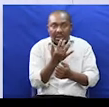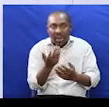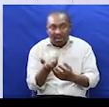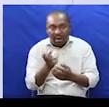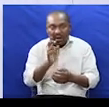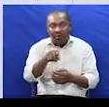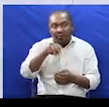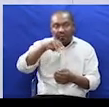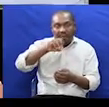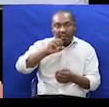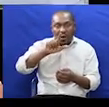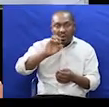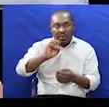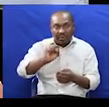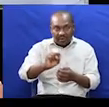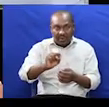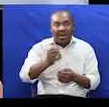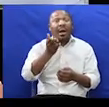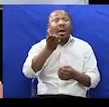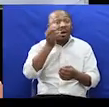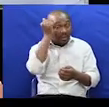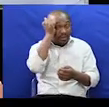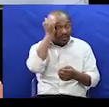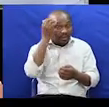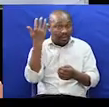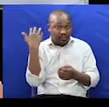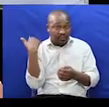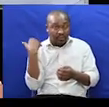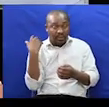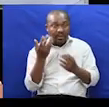previous discussion. We said molarity